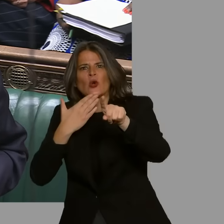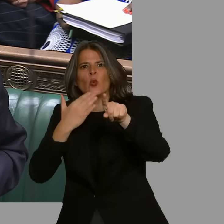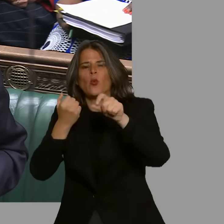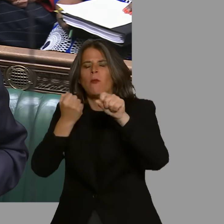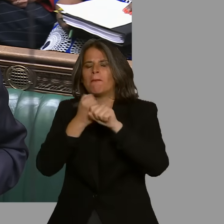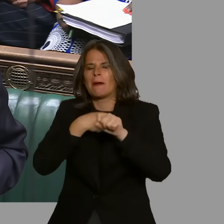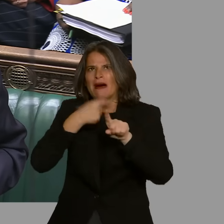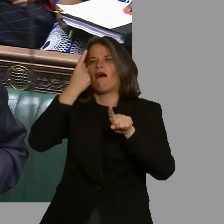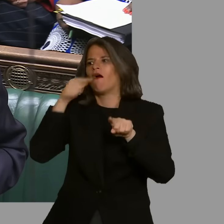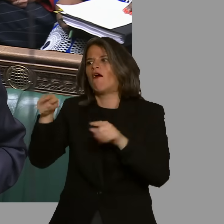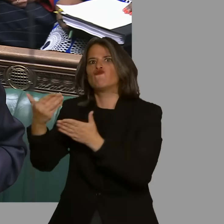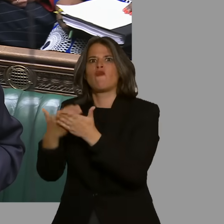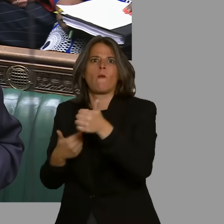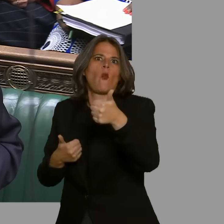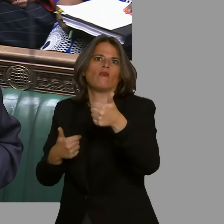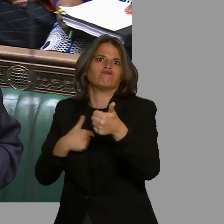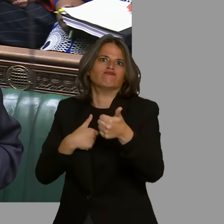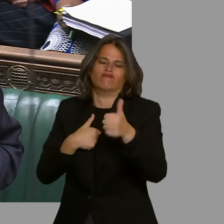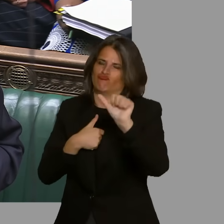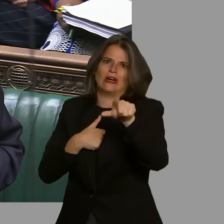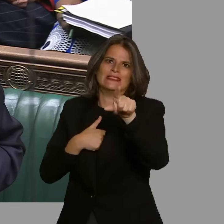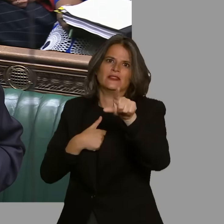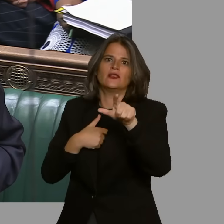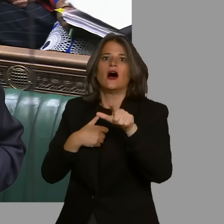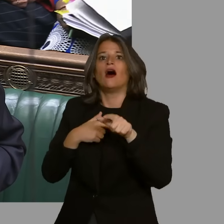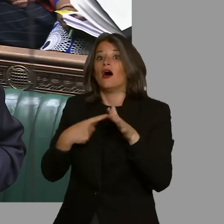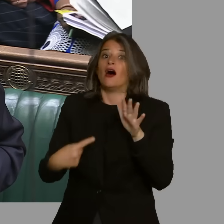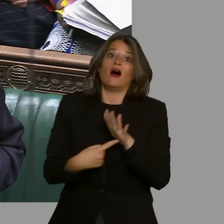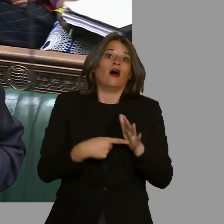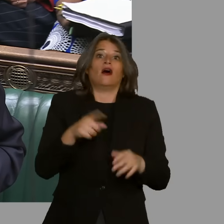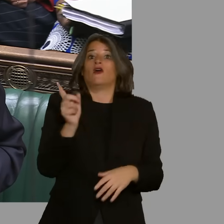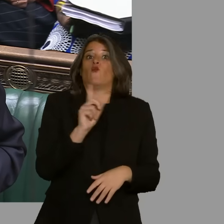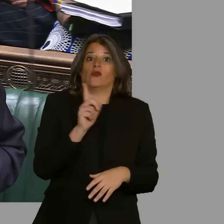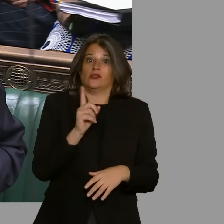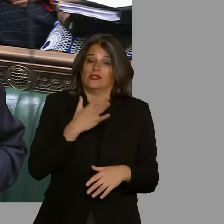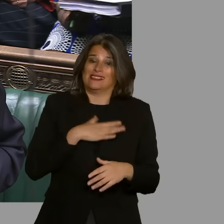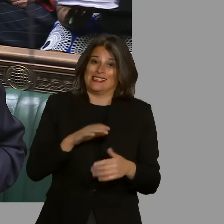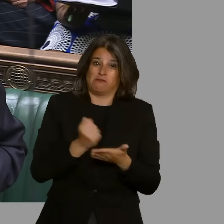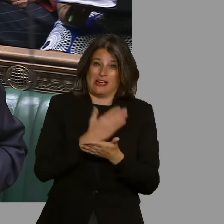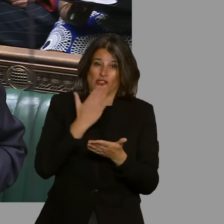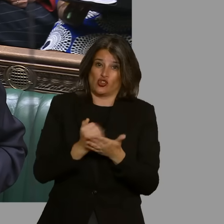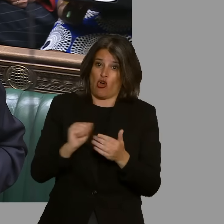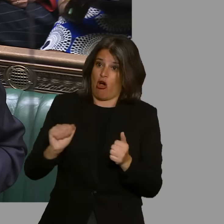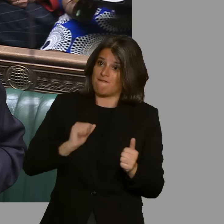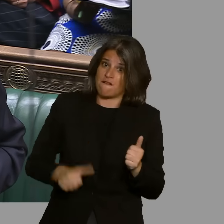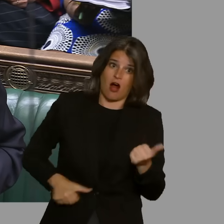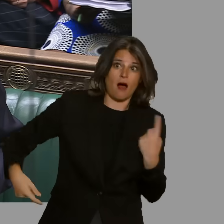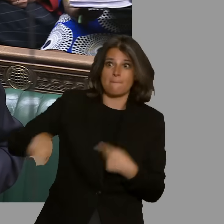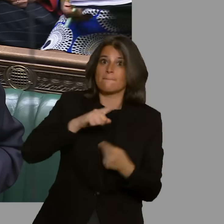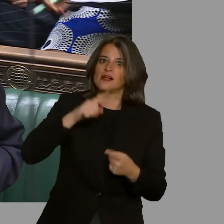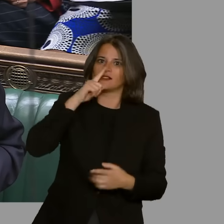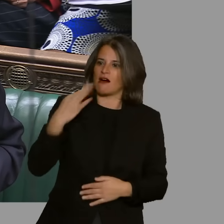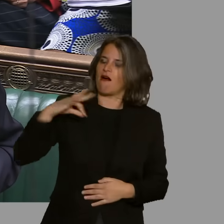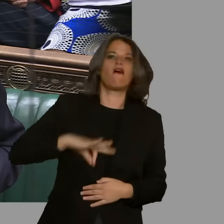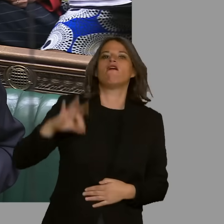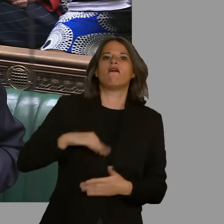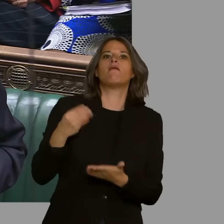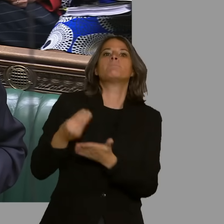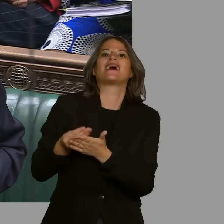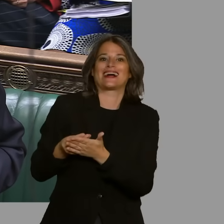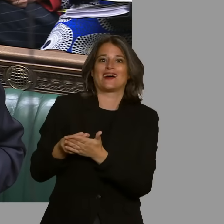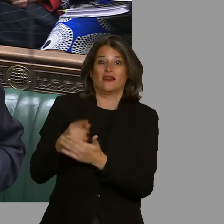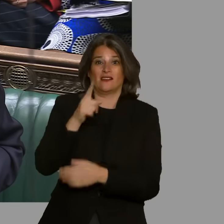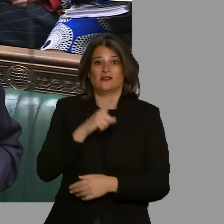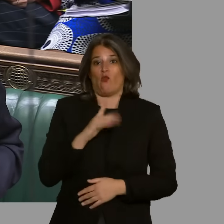farm profitability. We're also delivering, Mr. Speaker, a 25-year farming roadmap, boosting export opportunities through the